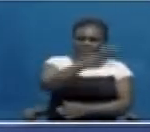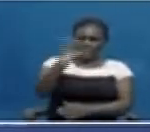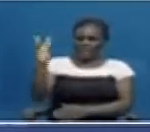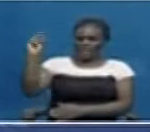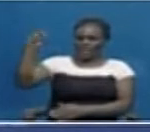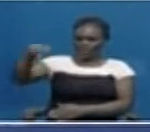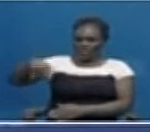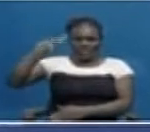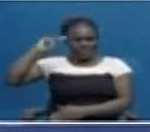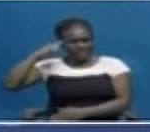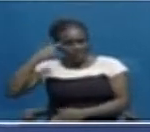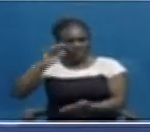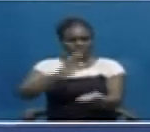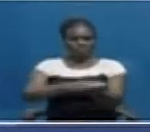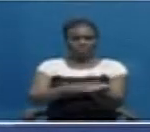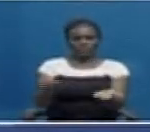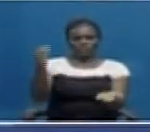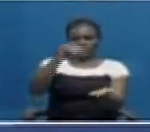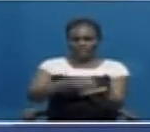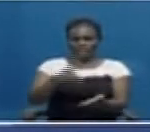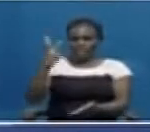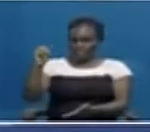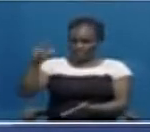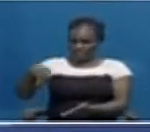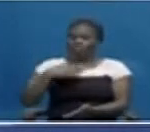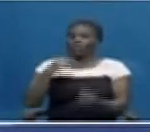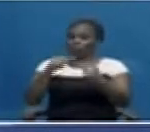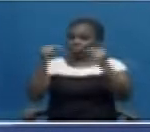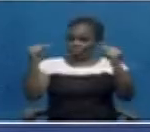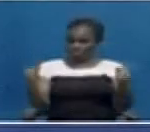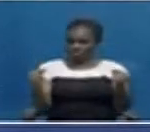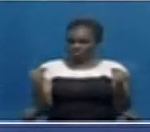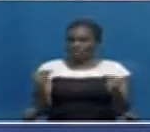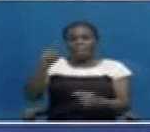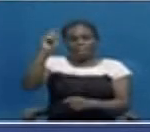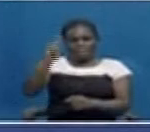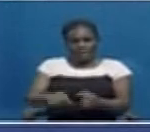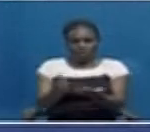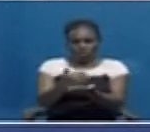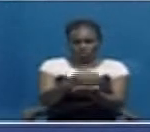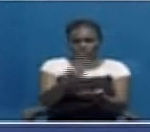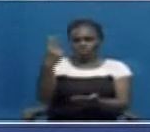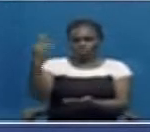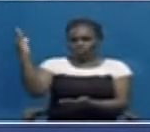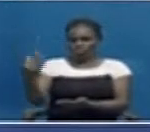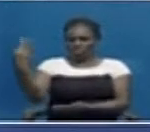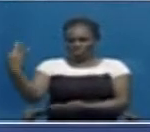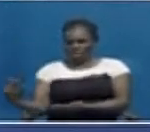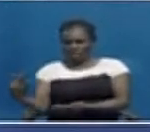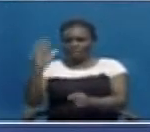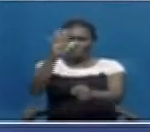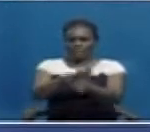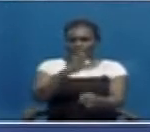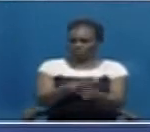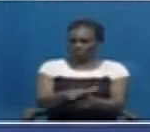to consider the recommendations. If MPs want to reject the recommendations, they have to garner a two-thirds majority,